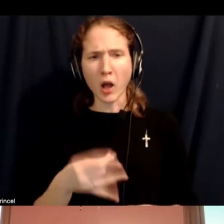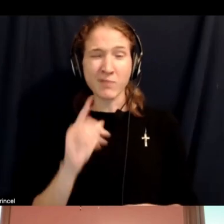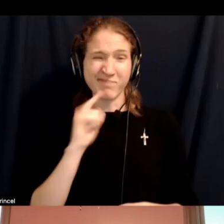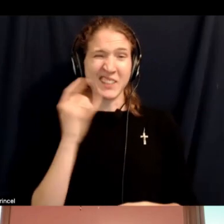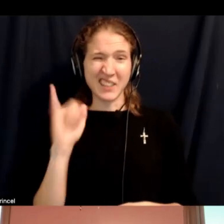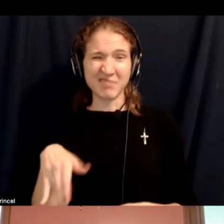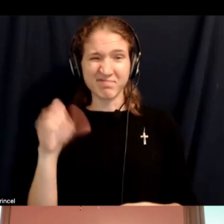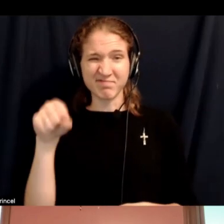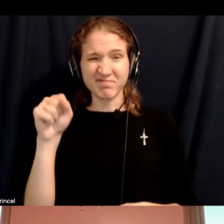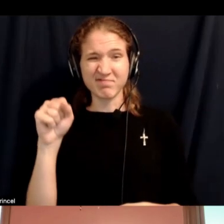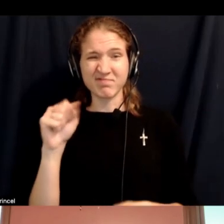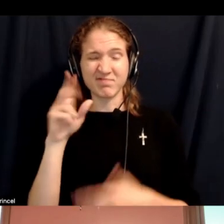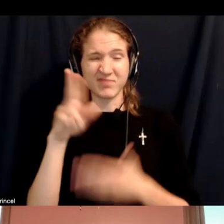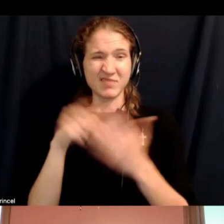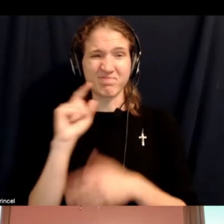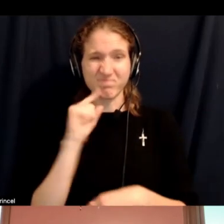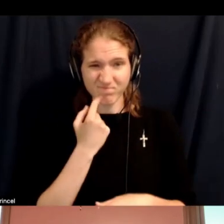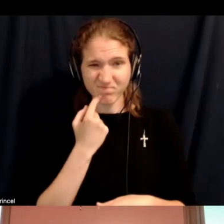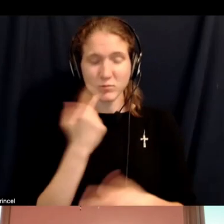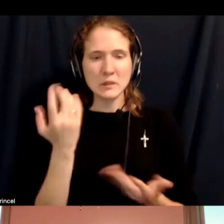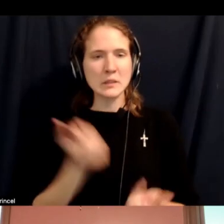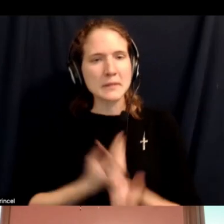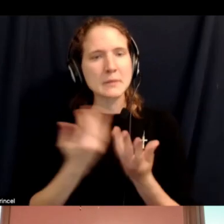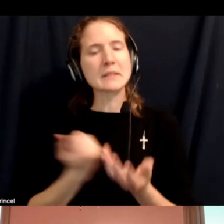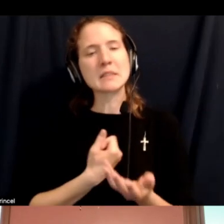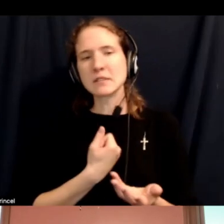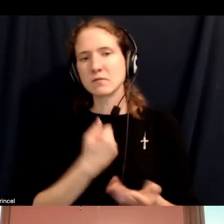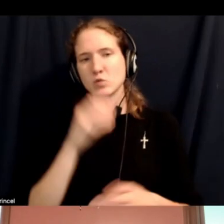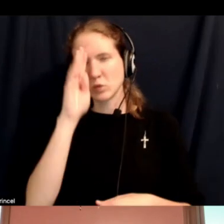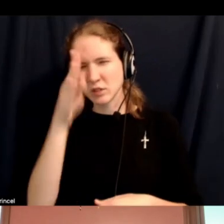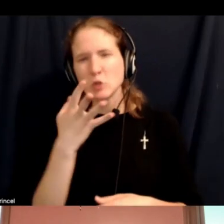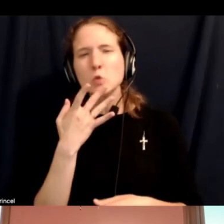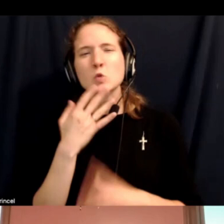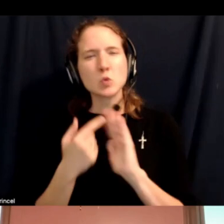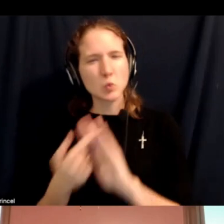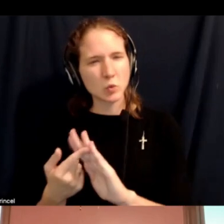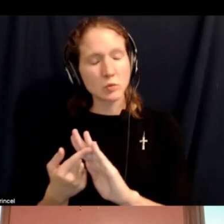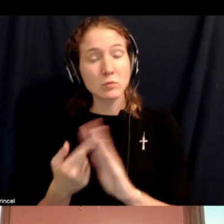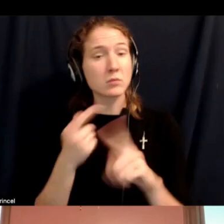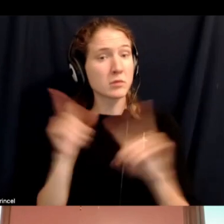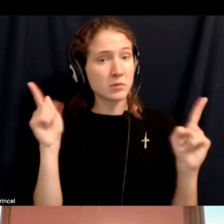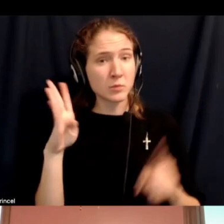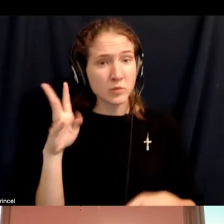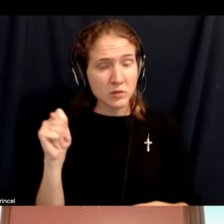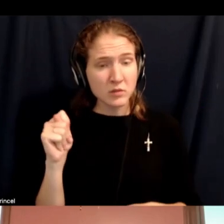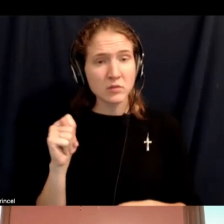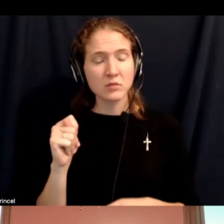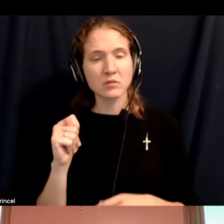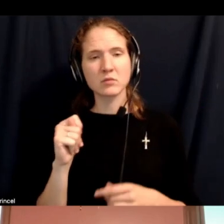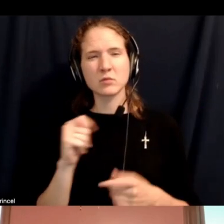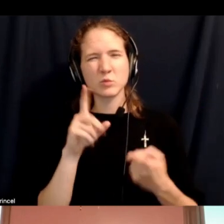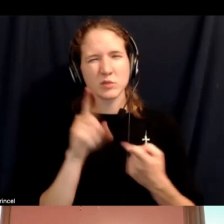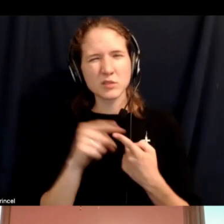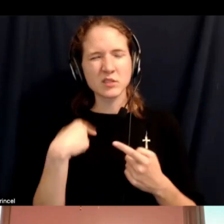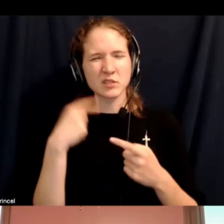the thing I miss about painting is expressing myself directly with color. Oh, But when I